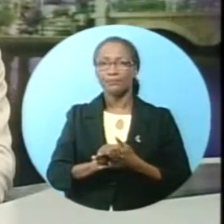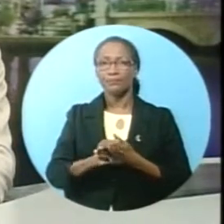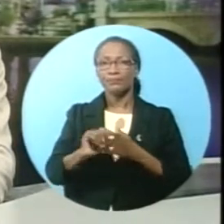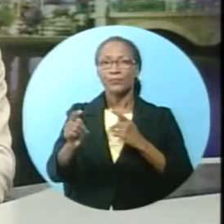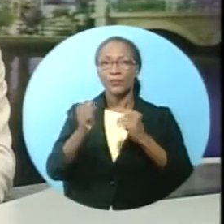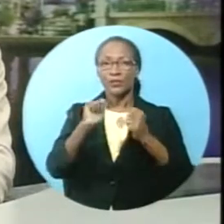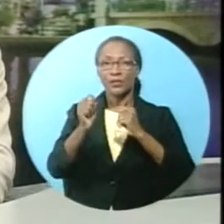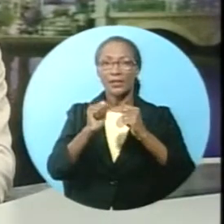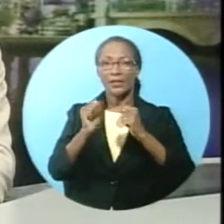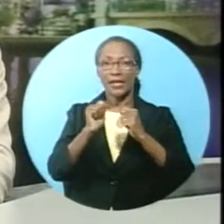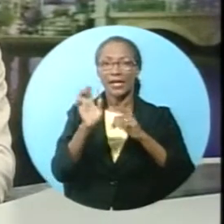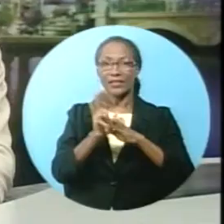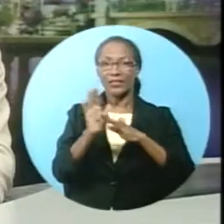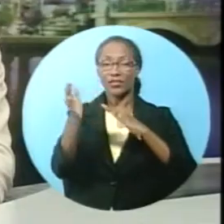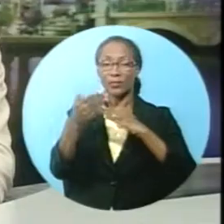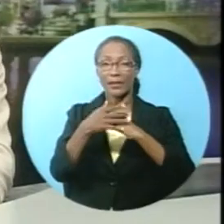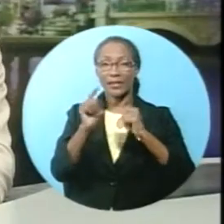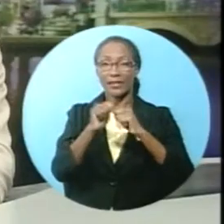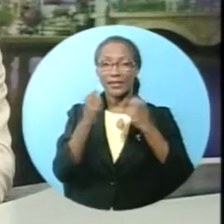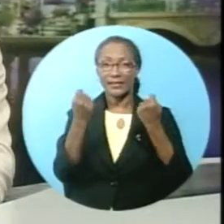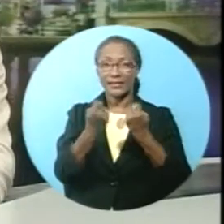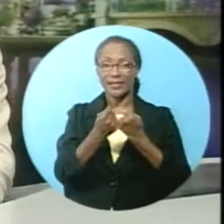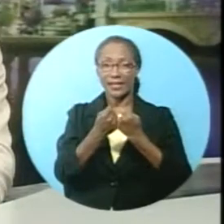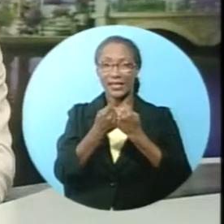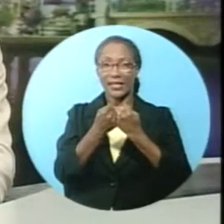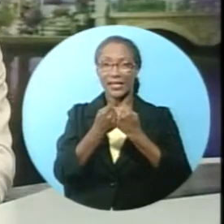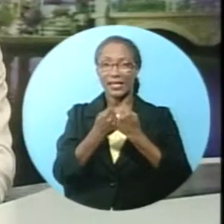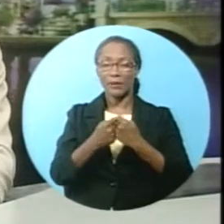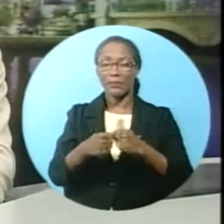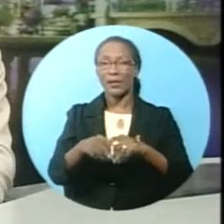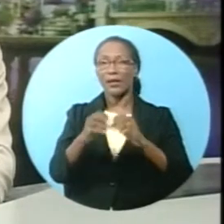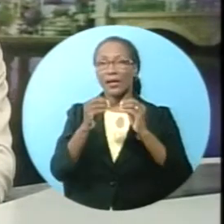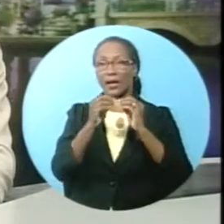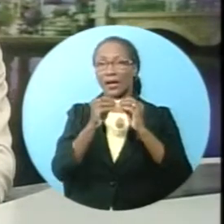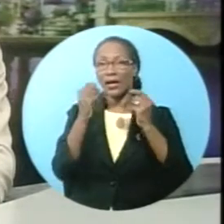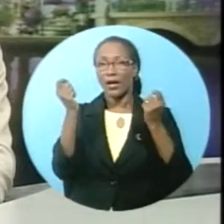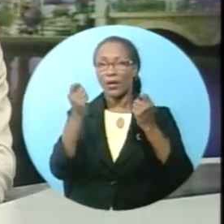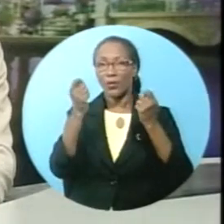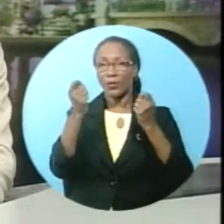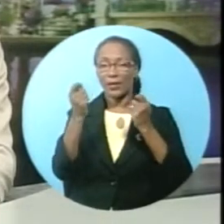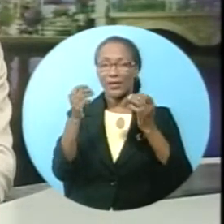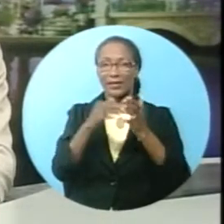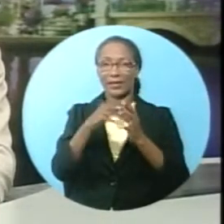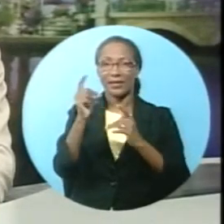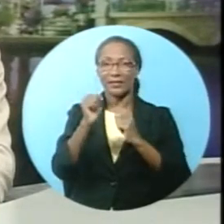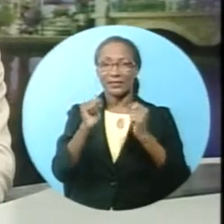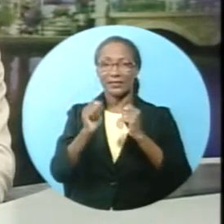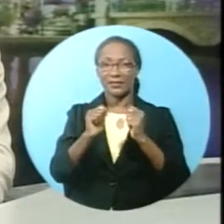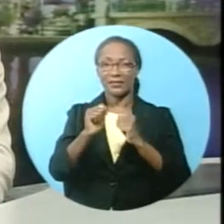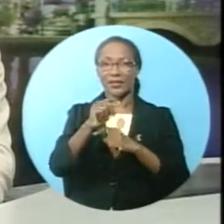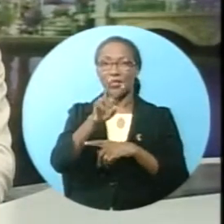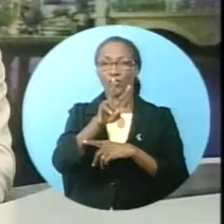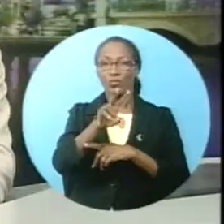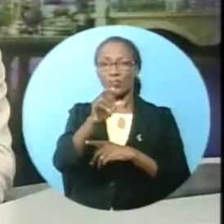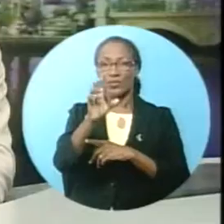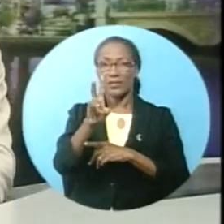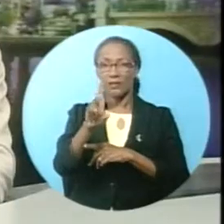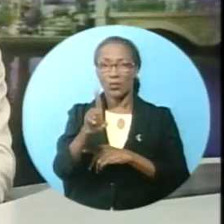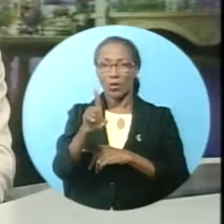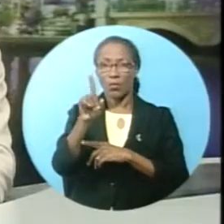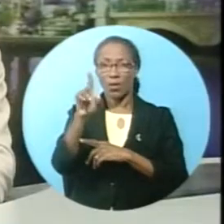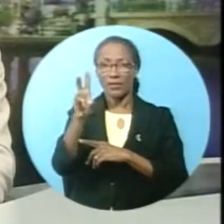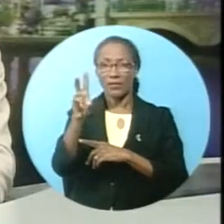Jamaica Scorpions handed the Red Force of TNT a 6-wicket defeat. Scores in that game: TNT 271 and